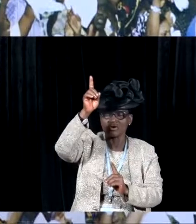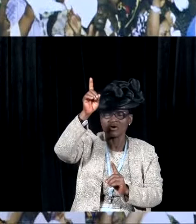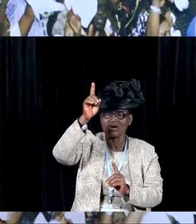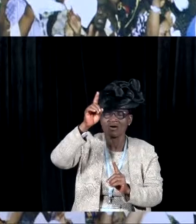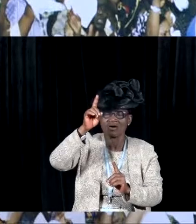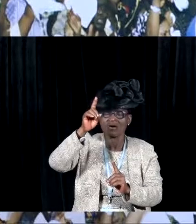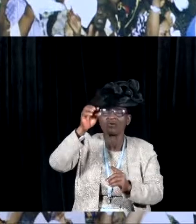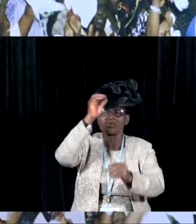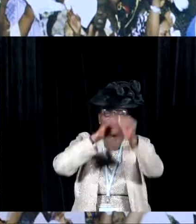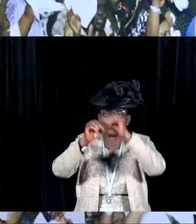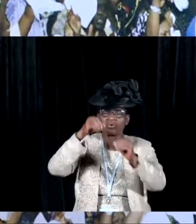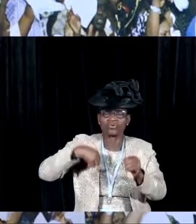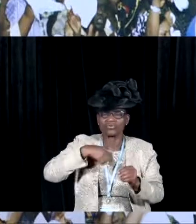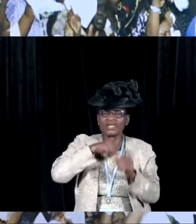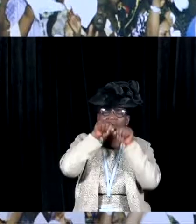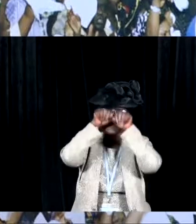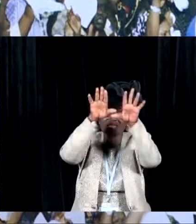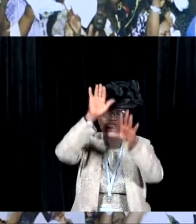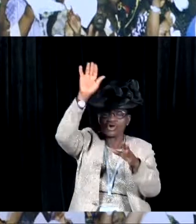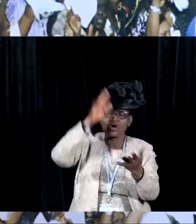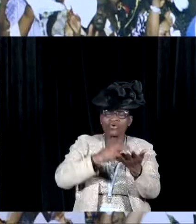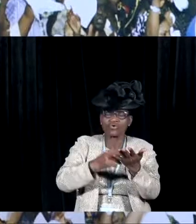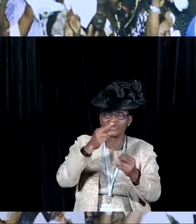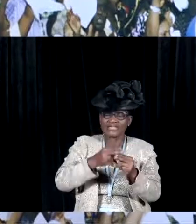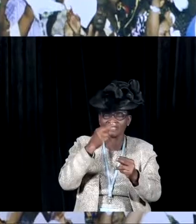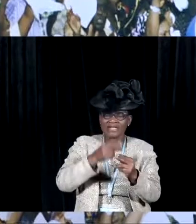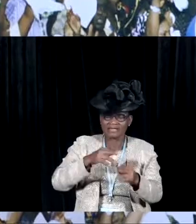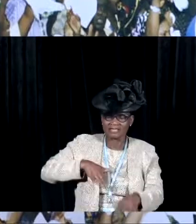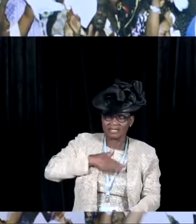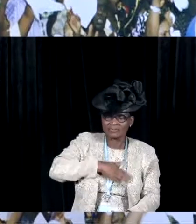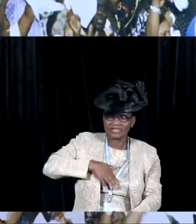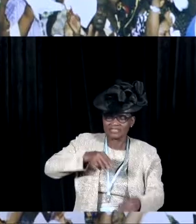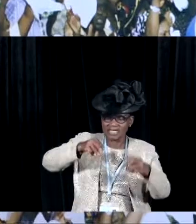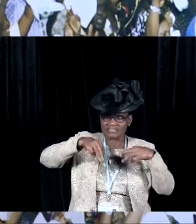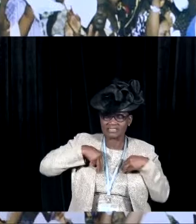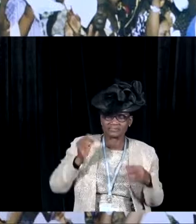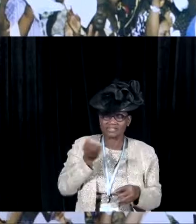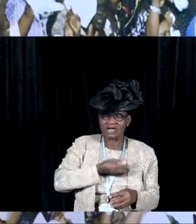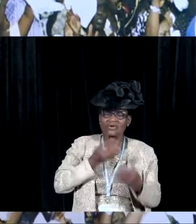Oh, we bless your holy name. Please accept our thanks in Jesus' name. Amen.